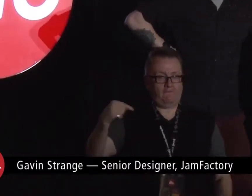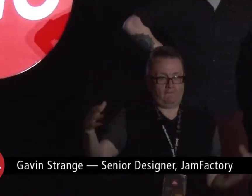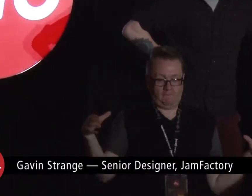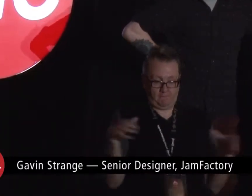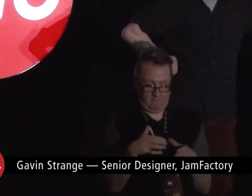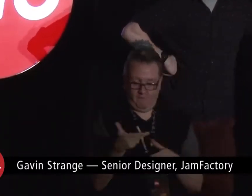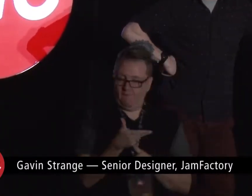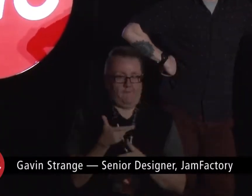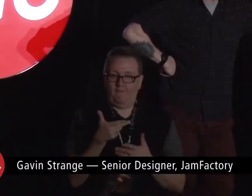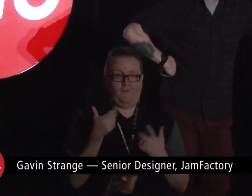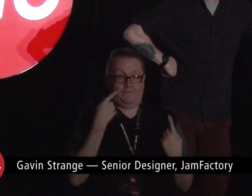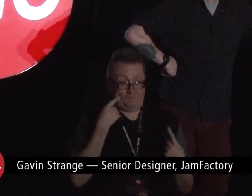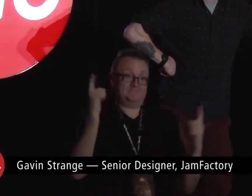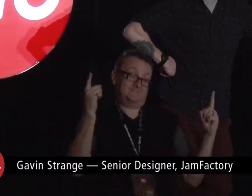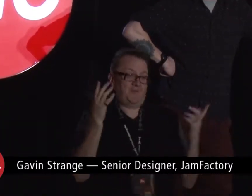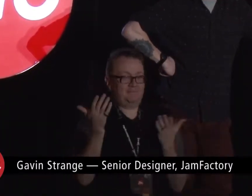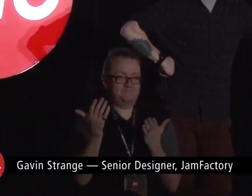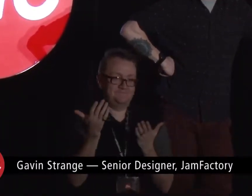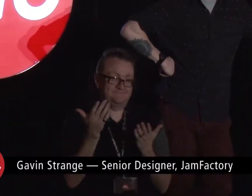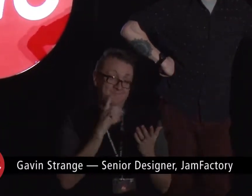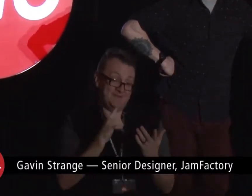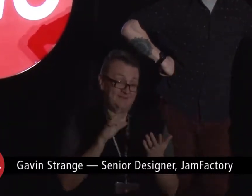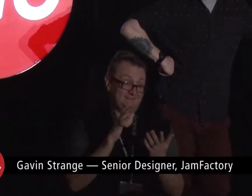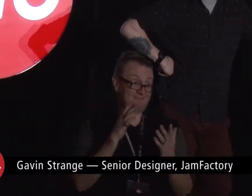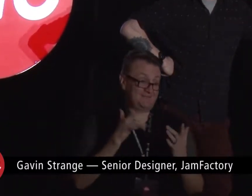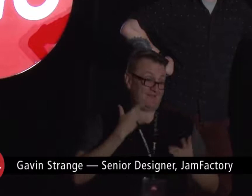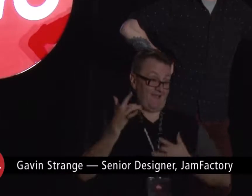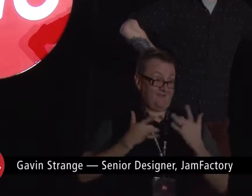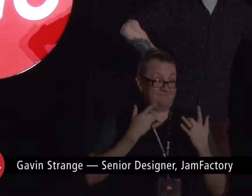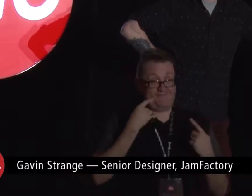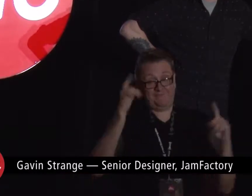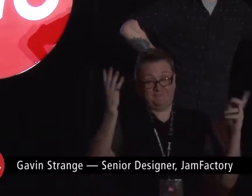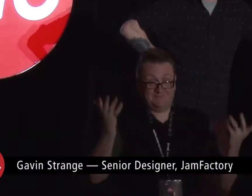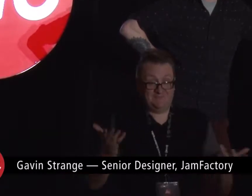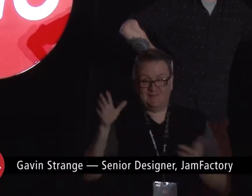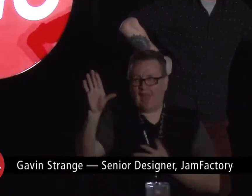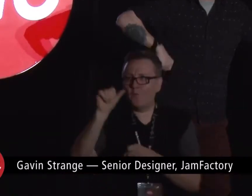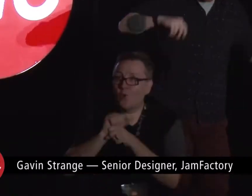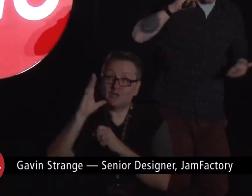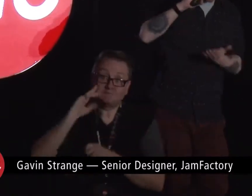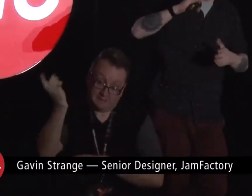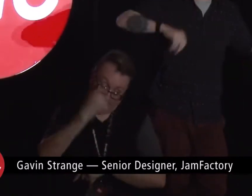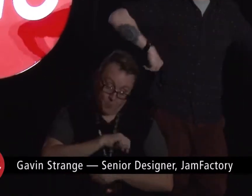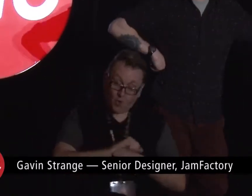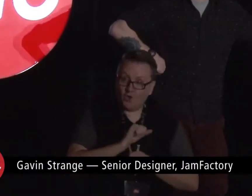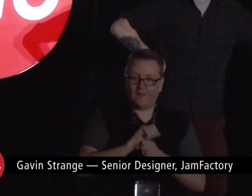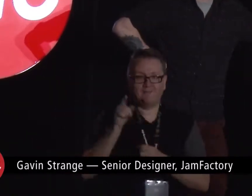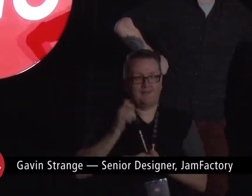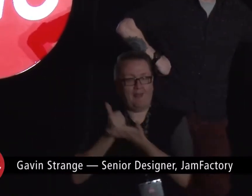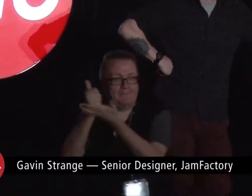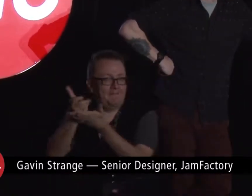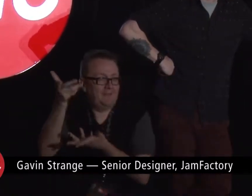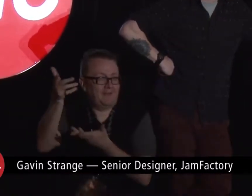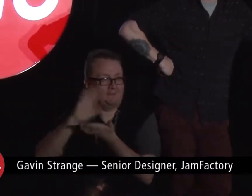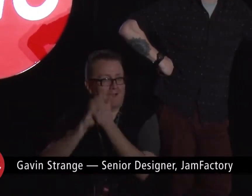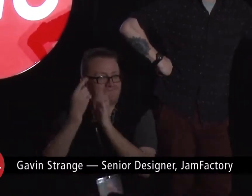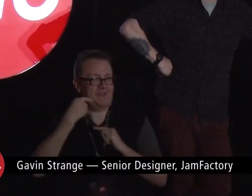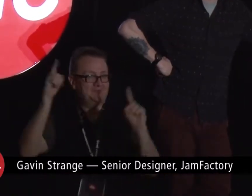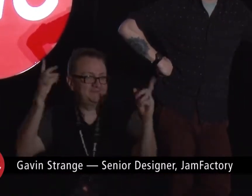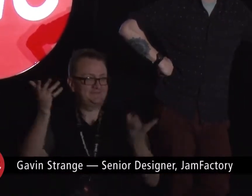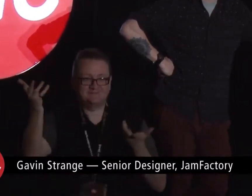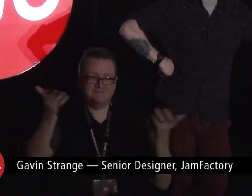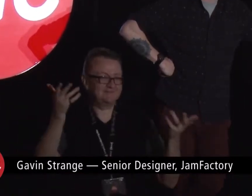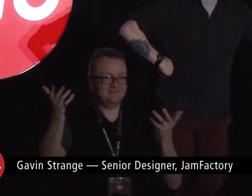gone, worked out pretty well, actually. Imagine that. Imagine you go and give someone like work experience, and then they come over with a golden, oh, that's amazing,